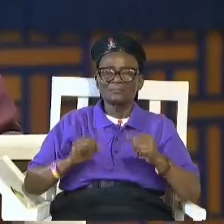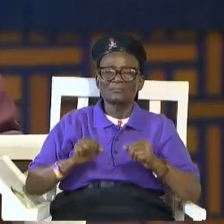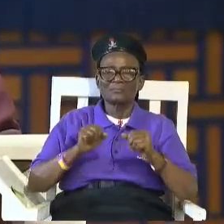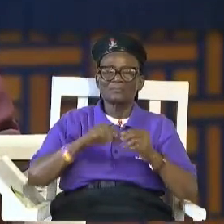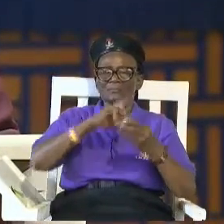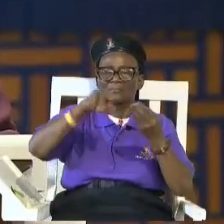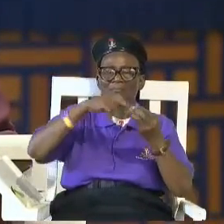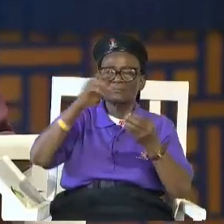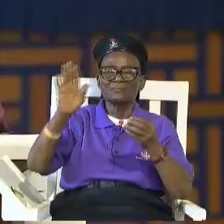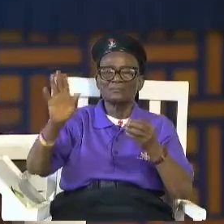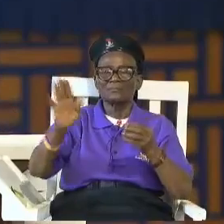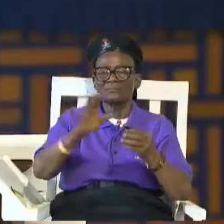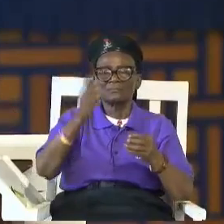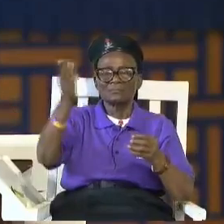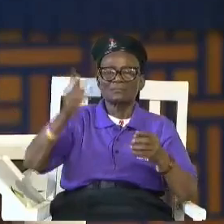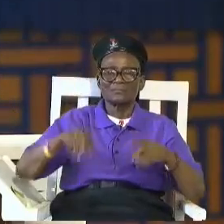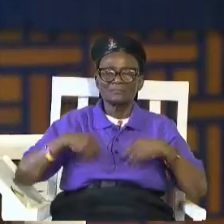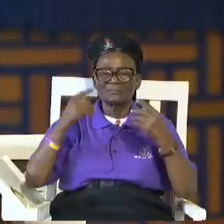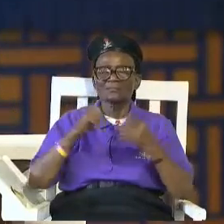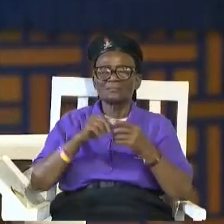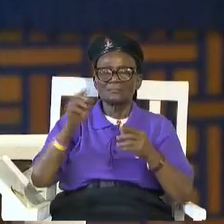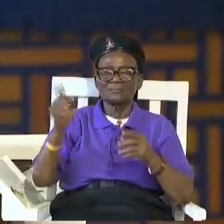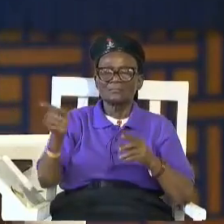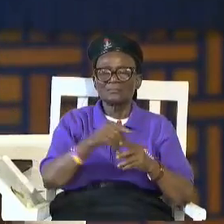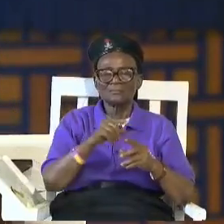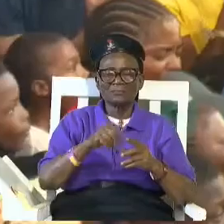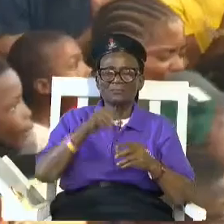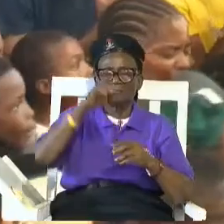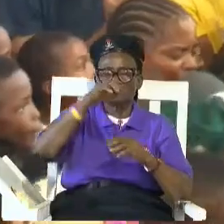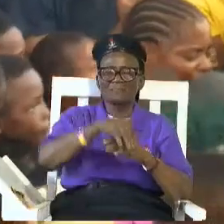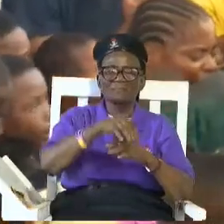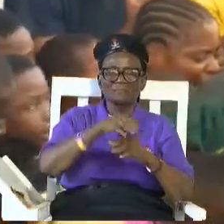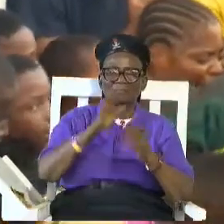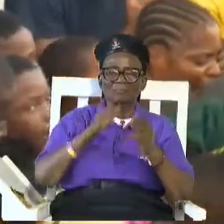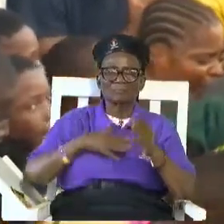tonight. Please receive them.